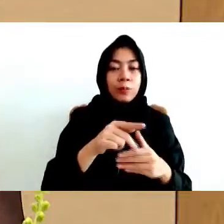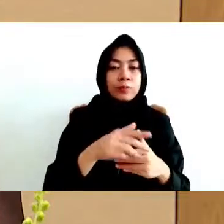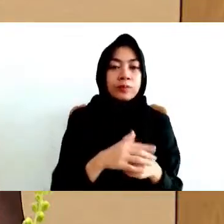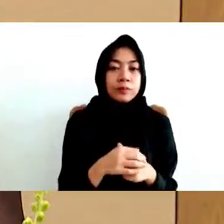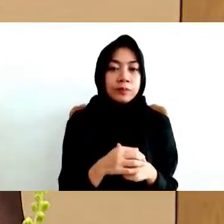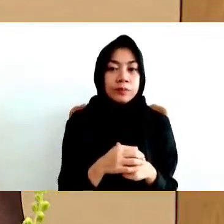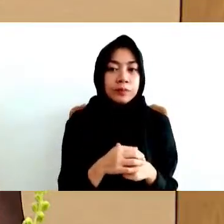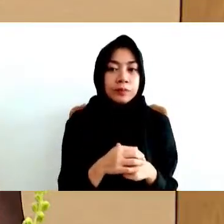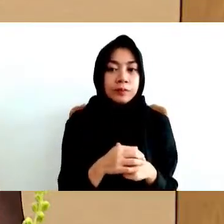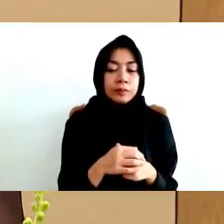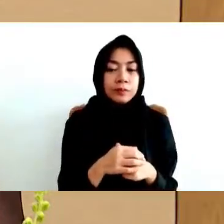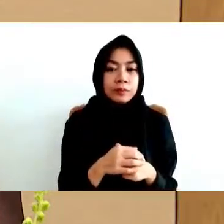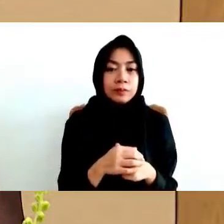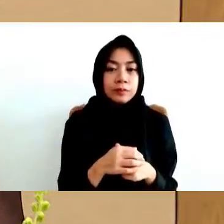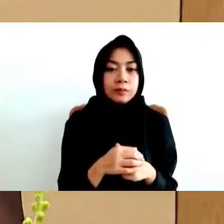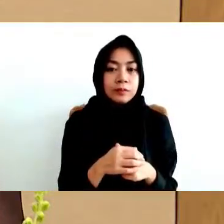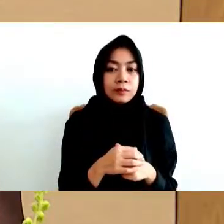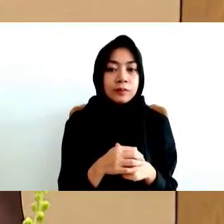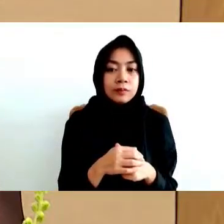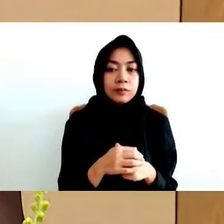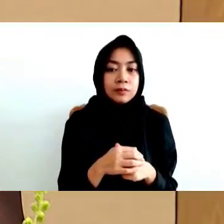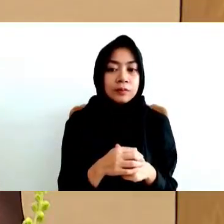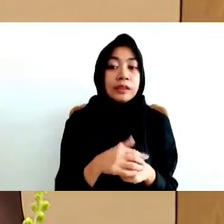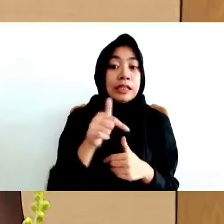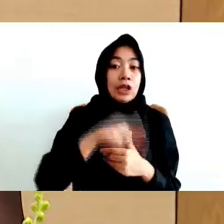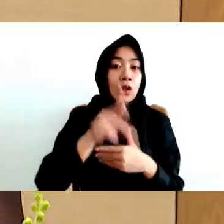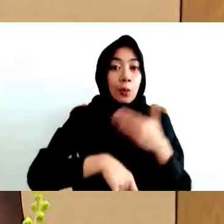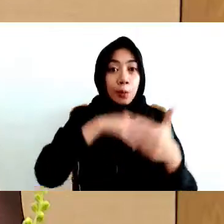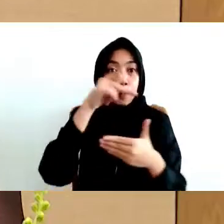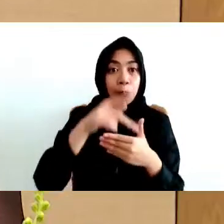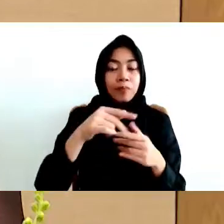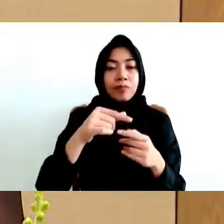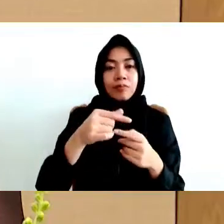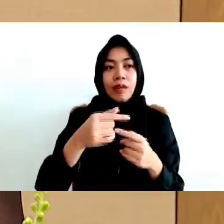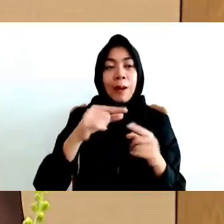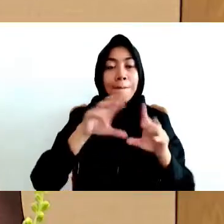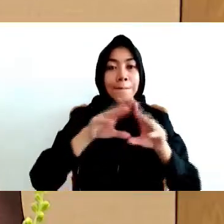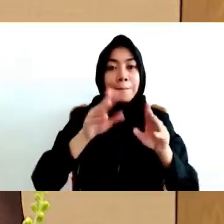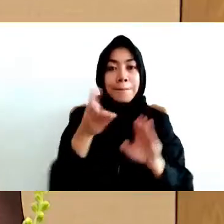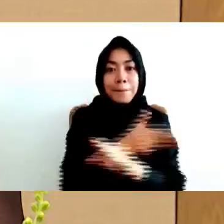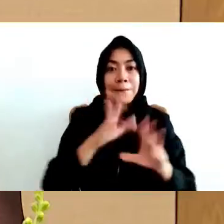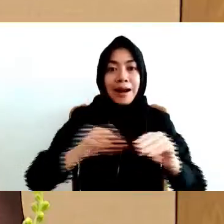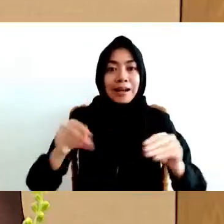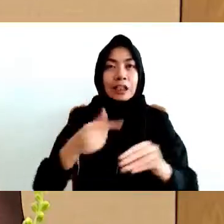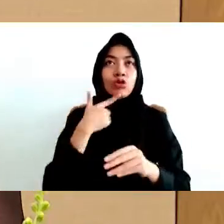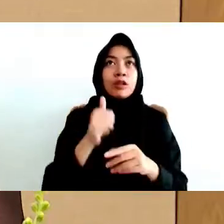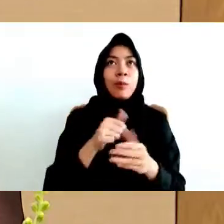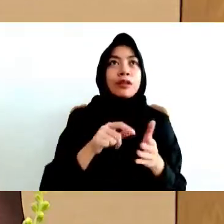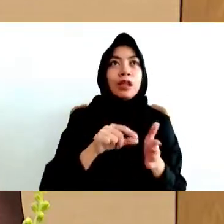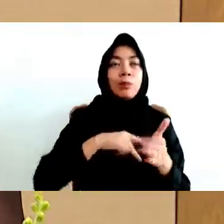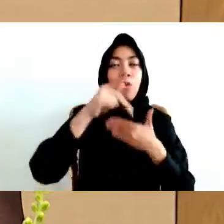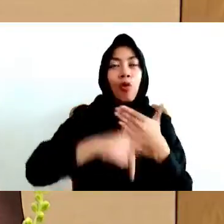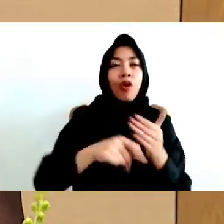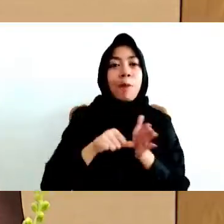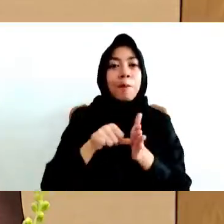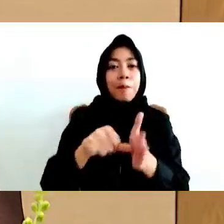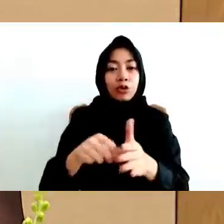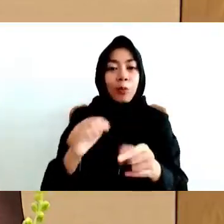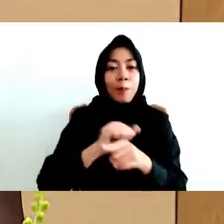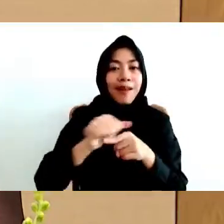as just provide the training for the upskilling,